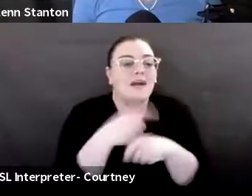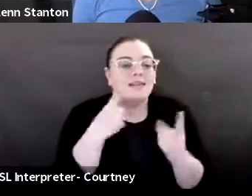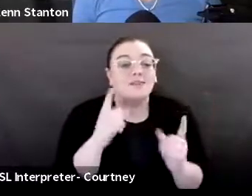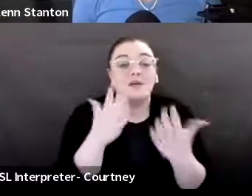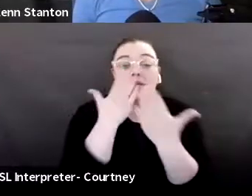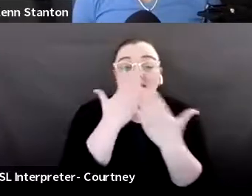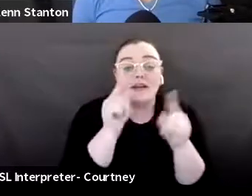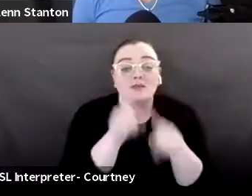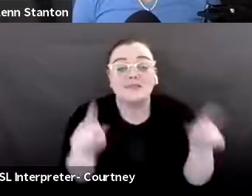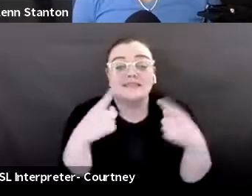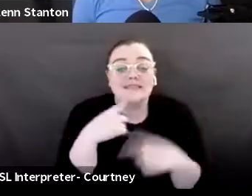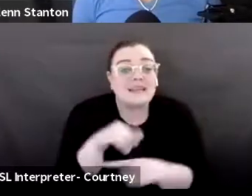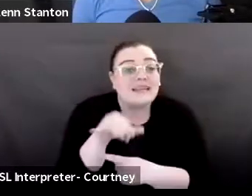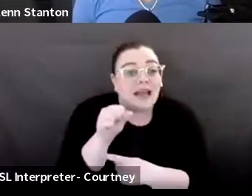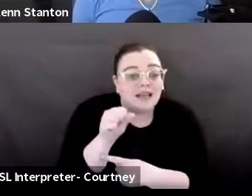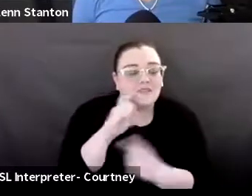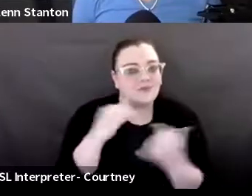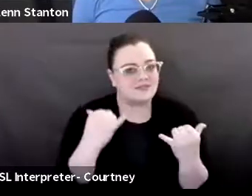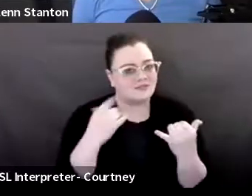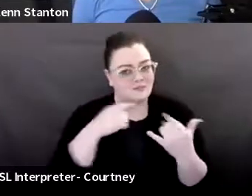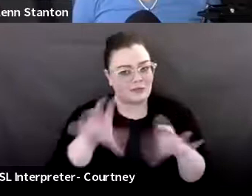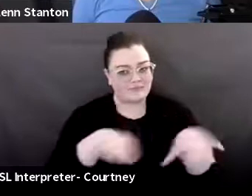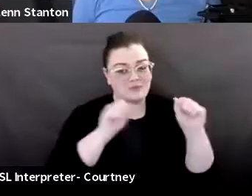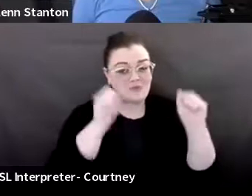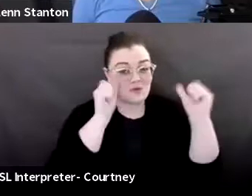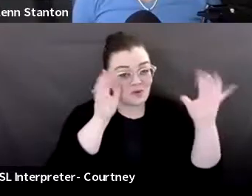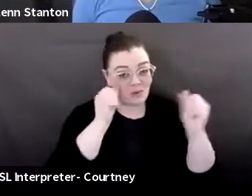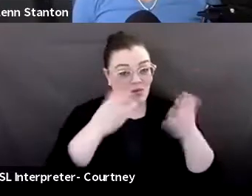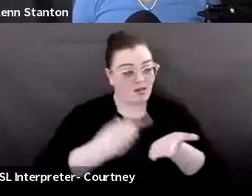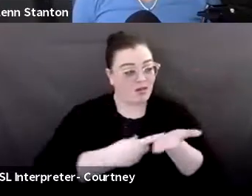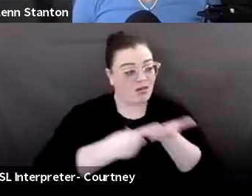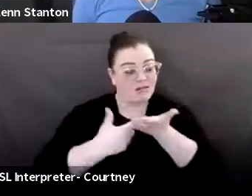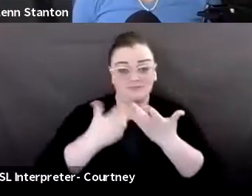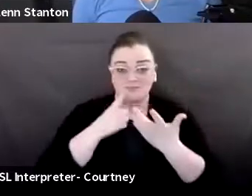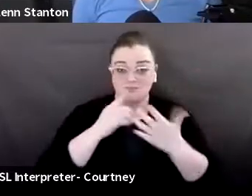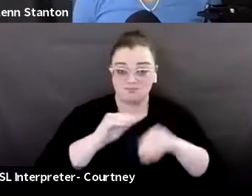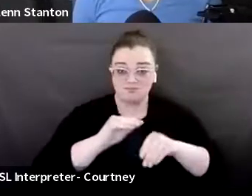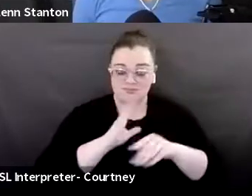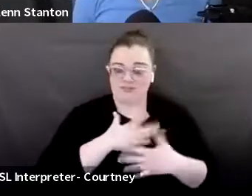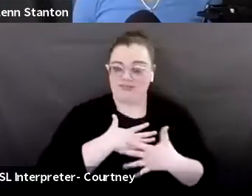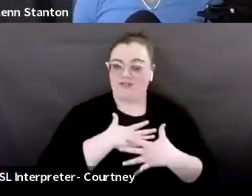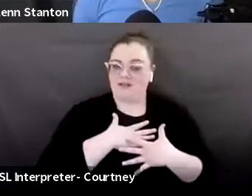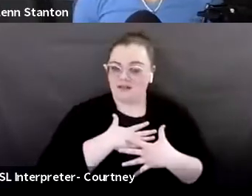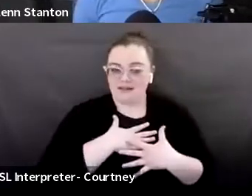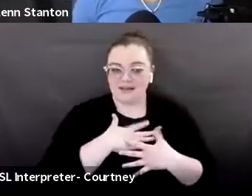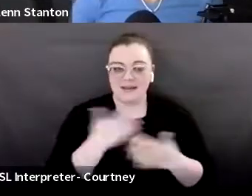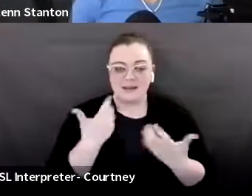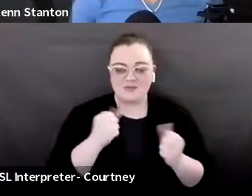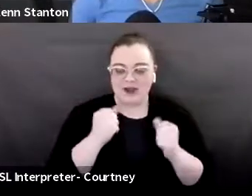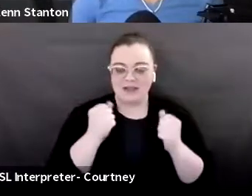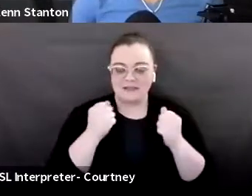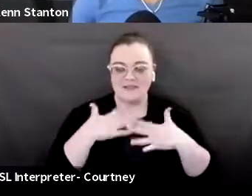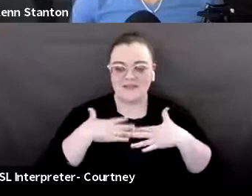all like for saying yes today, because we're having this incredible conversation that is moving to me. It's like, I'm just trying to hold it together because I'm